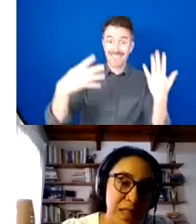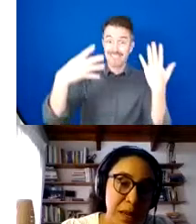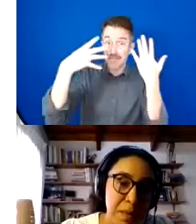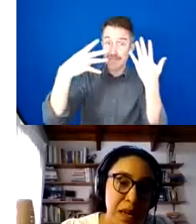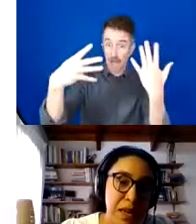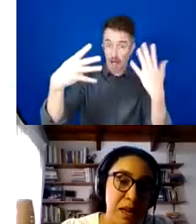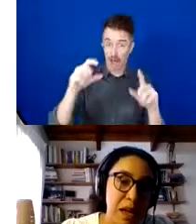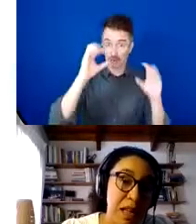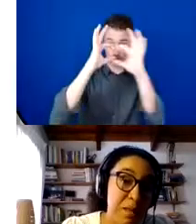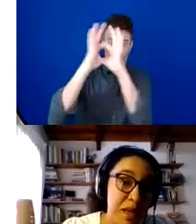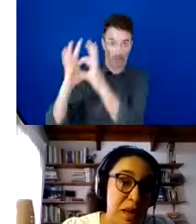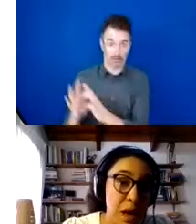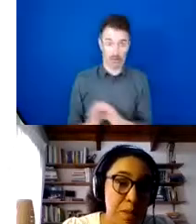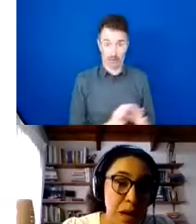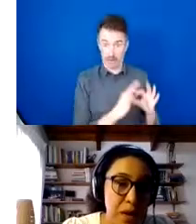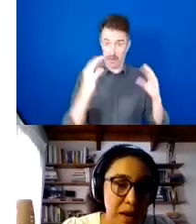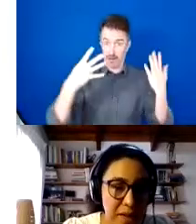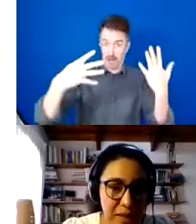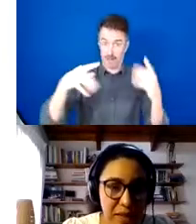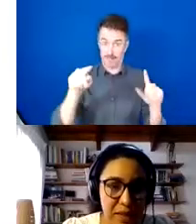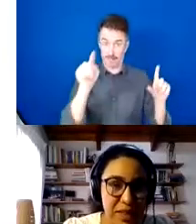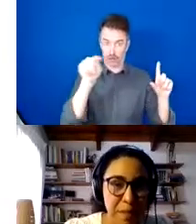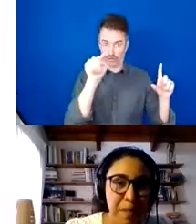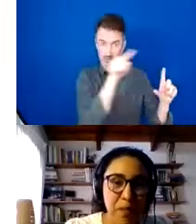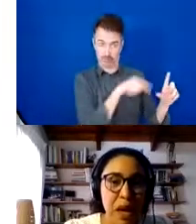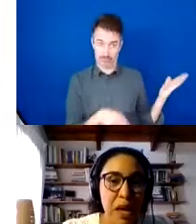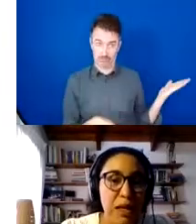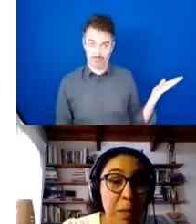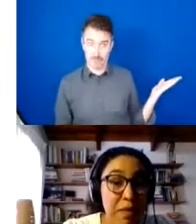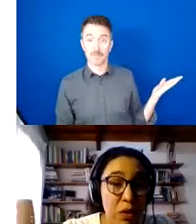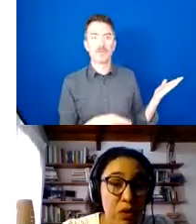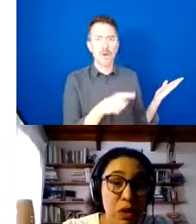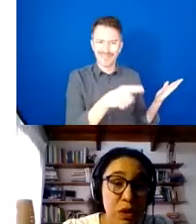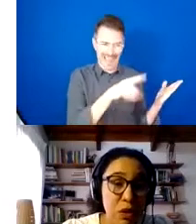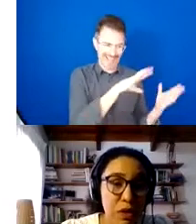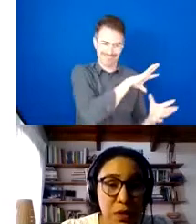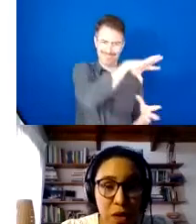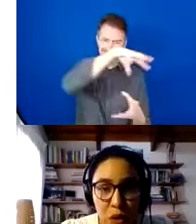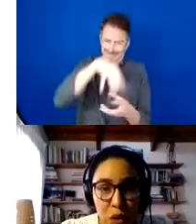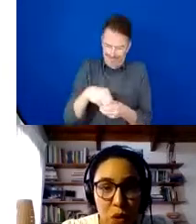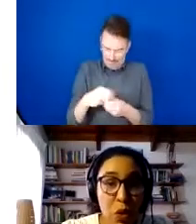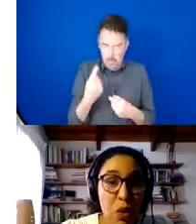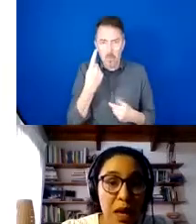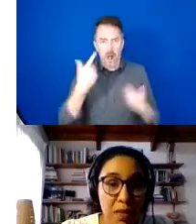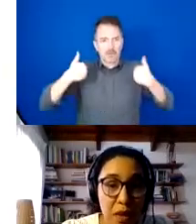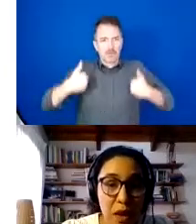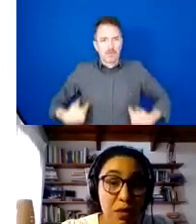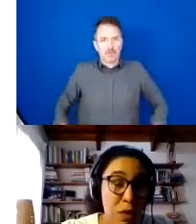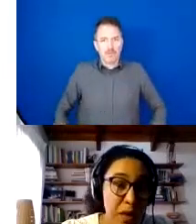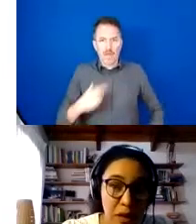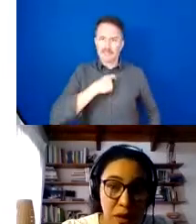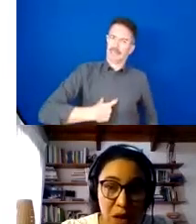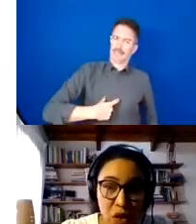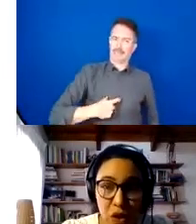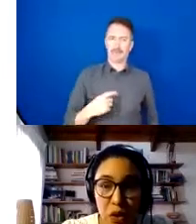aspects that make up our identities. Some of those circles refer to your level of